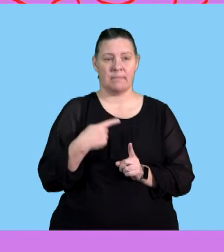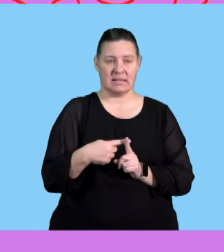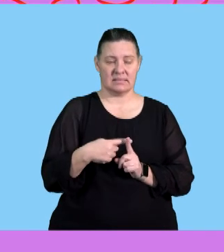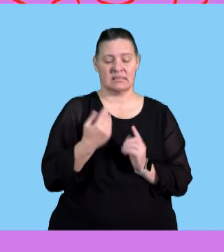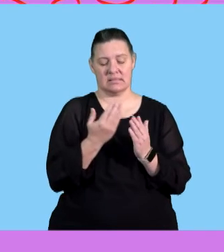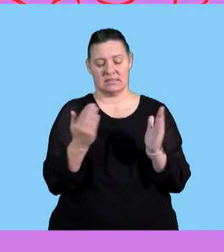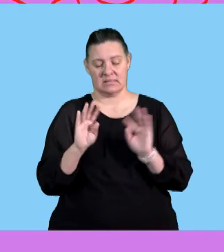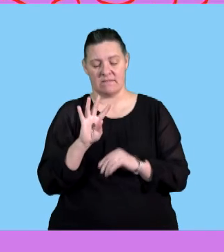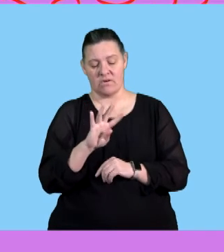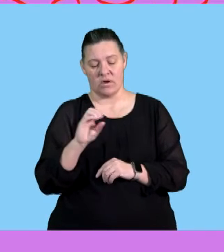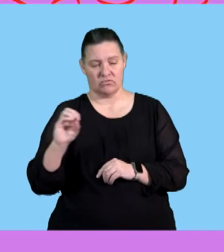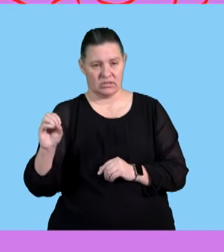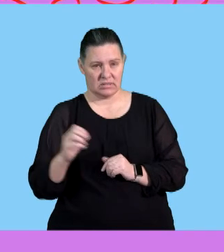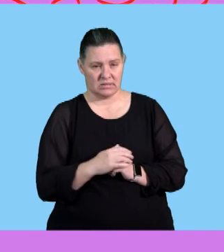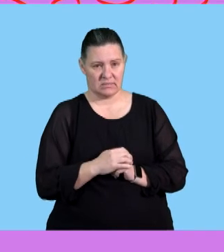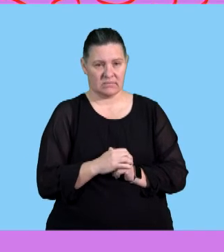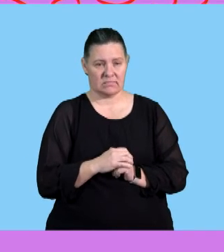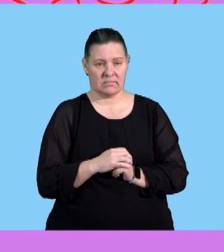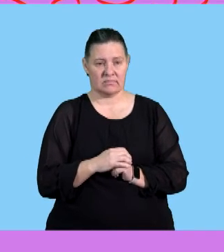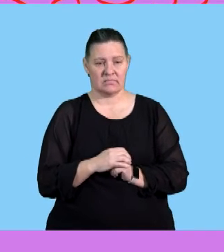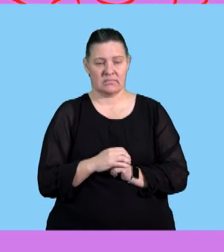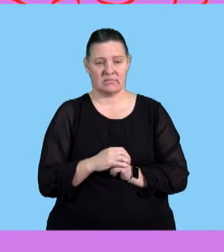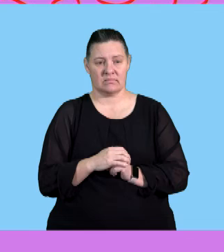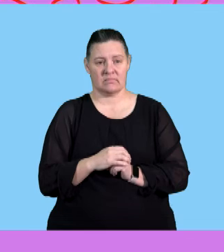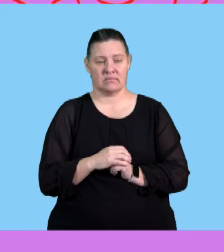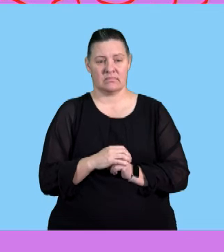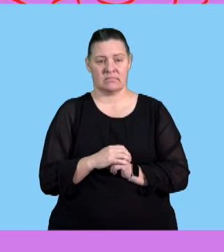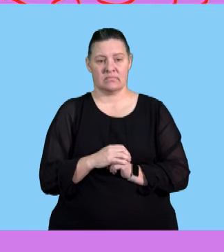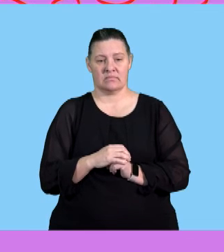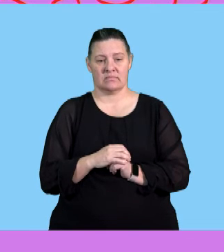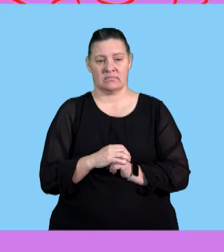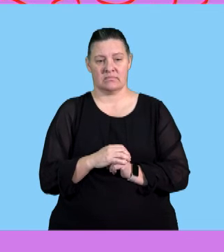1,299 and her stall